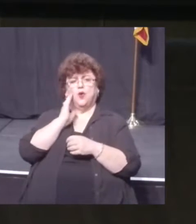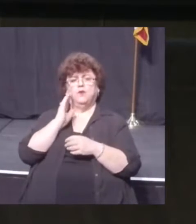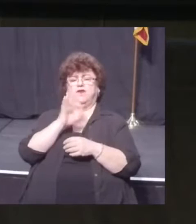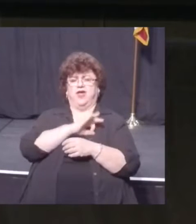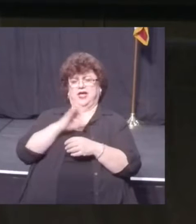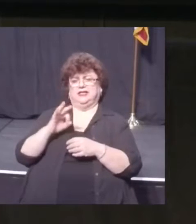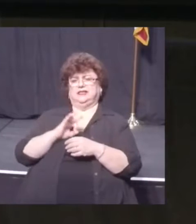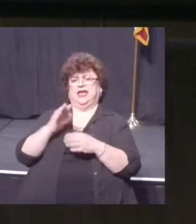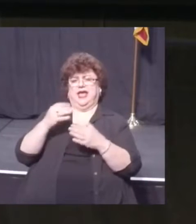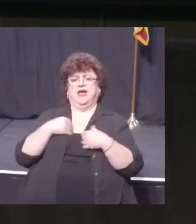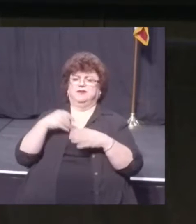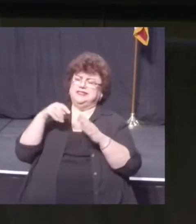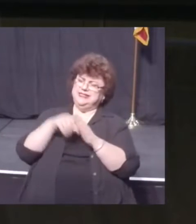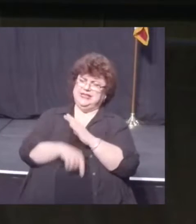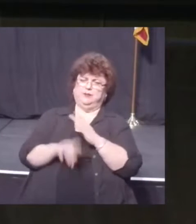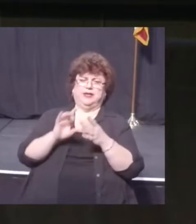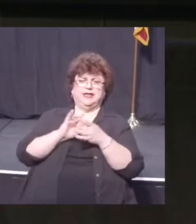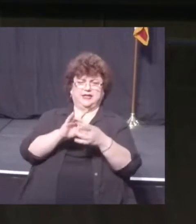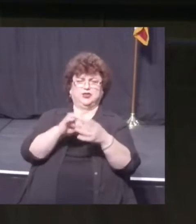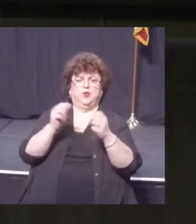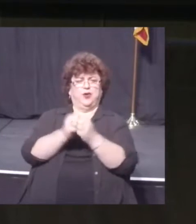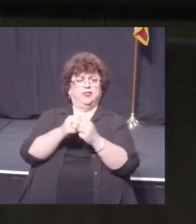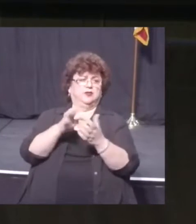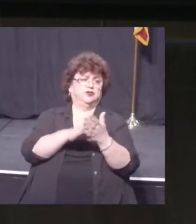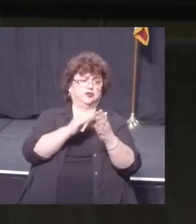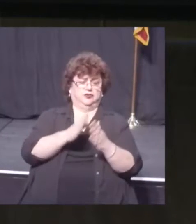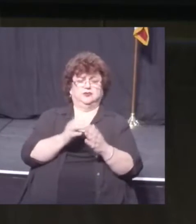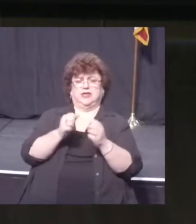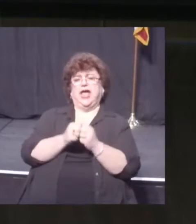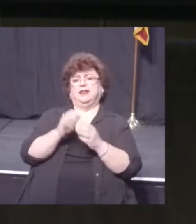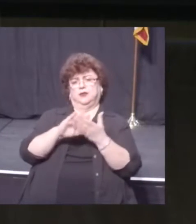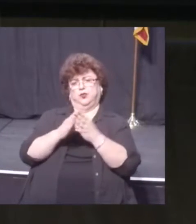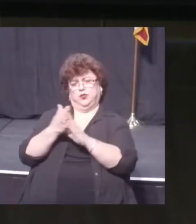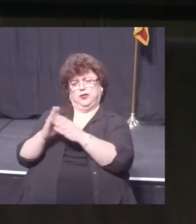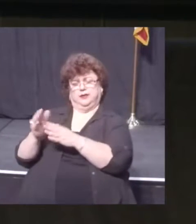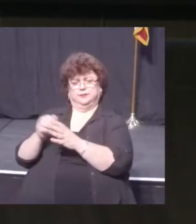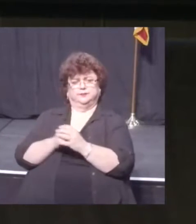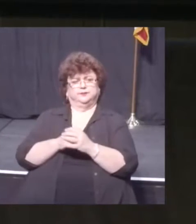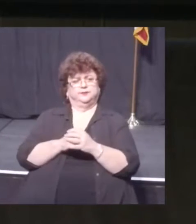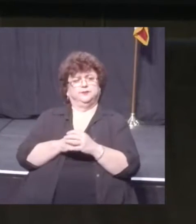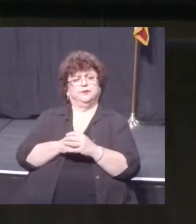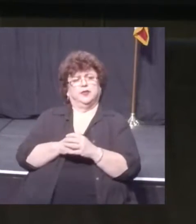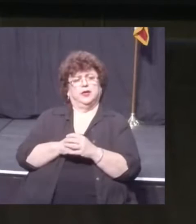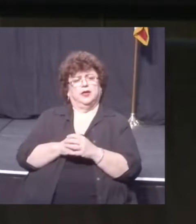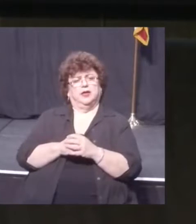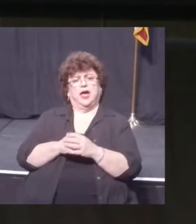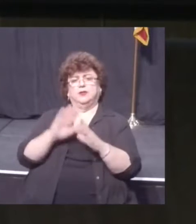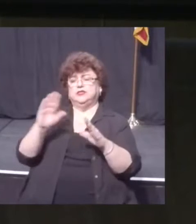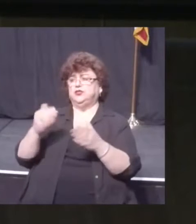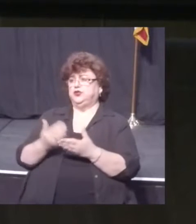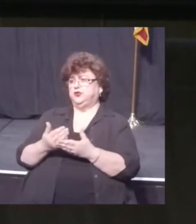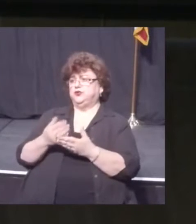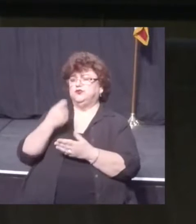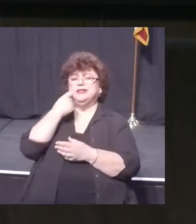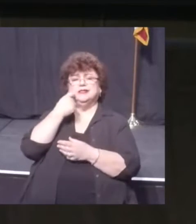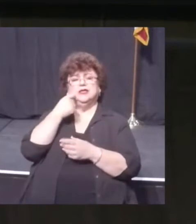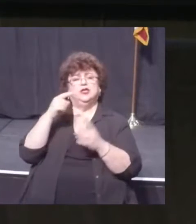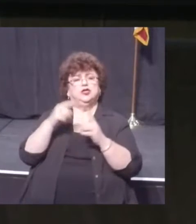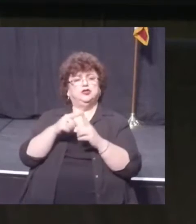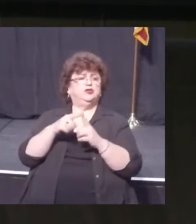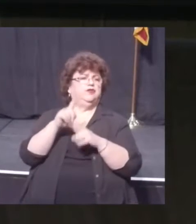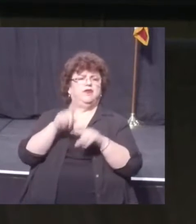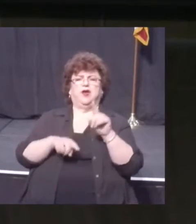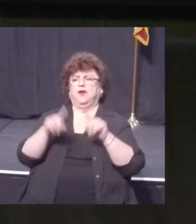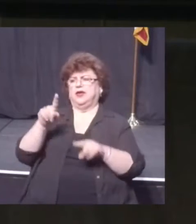deep connections with their students and the wider community. I was introduced recently to an array of academic